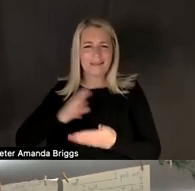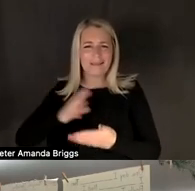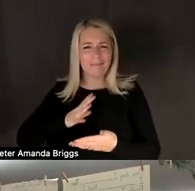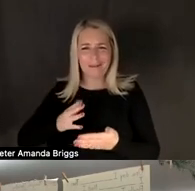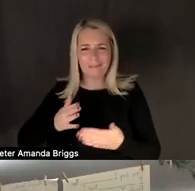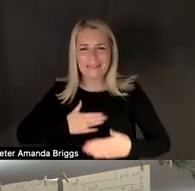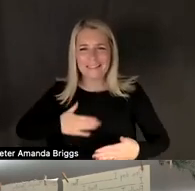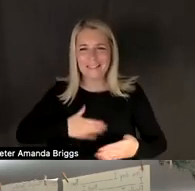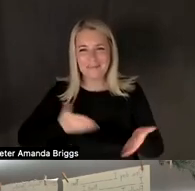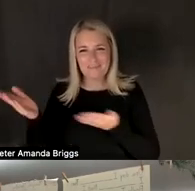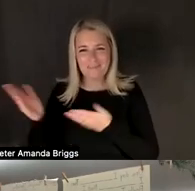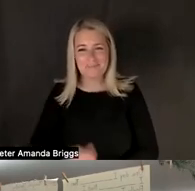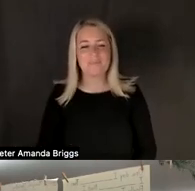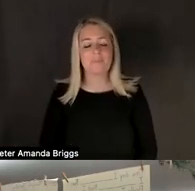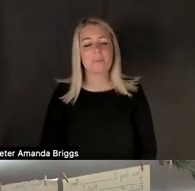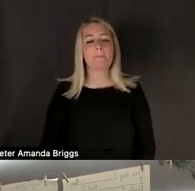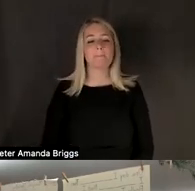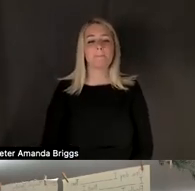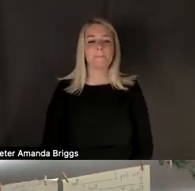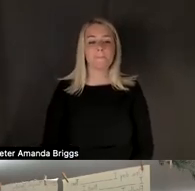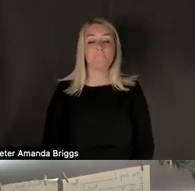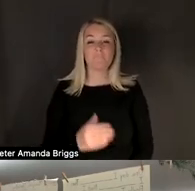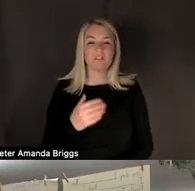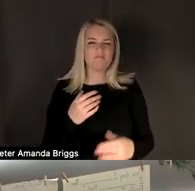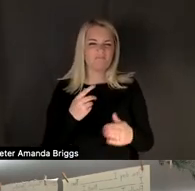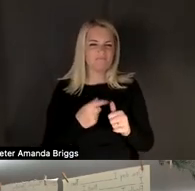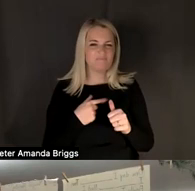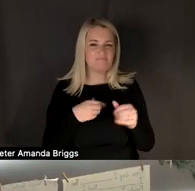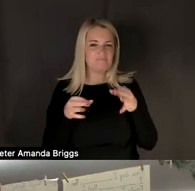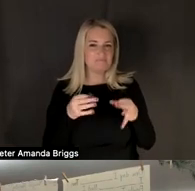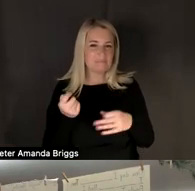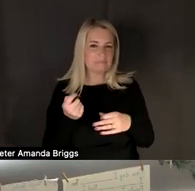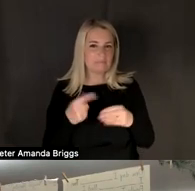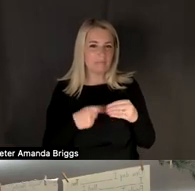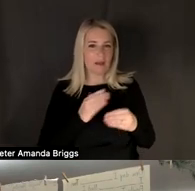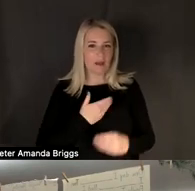bit about just our literacy program at AEA, what that looks like.